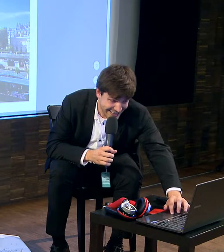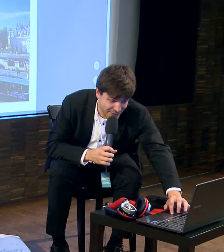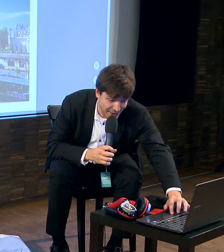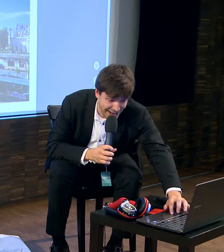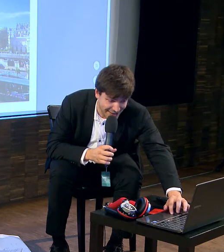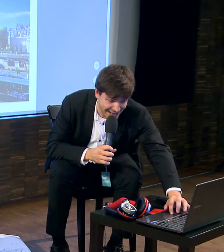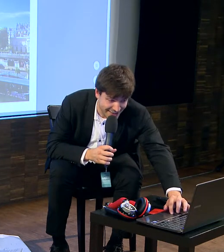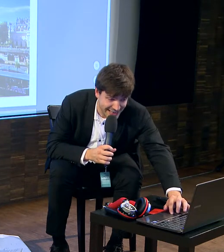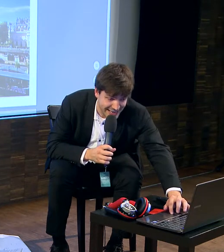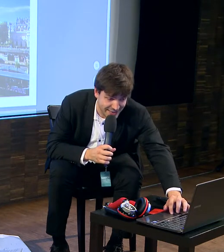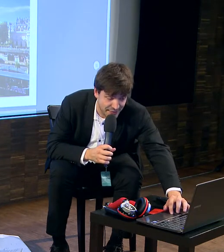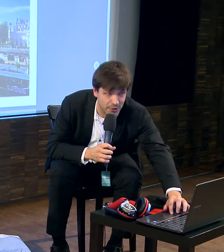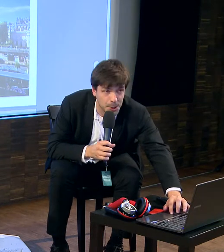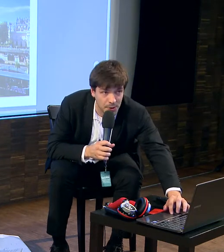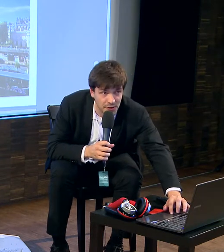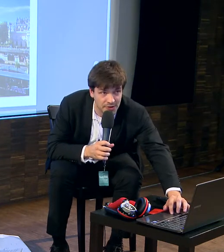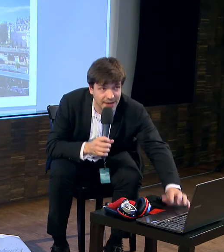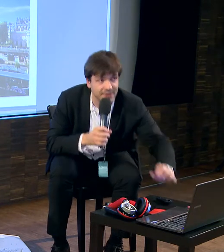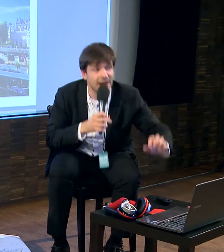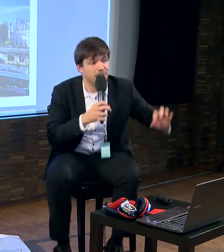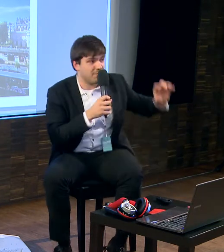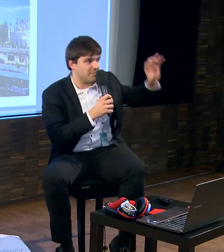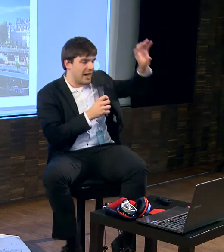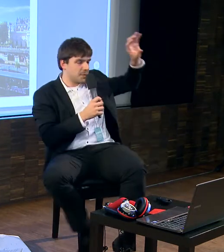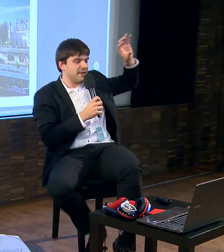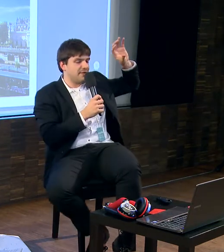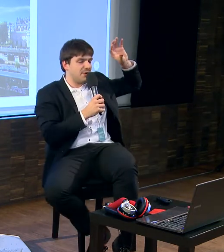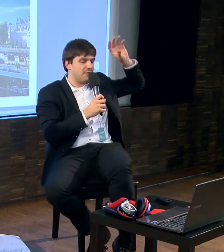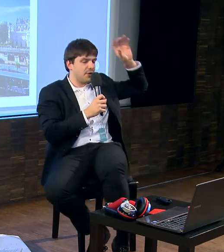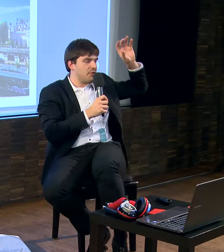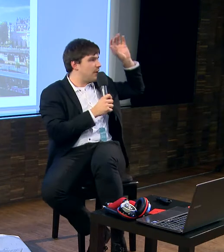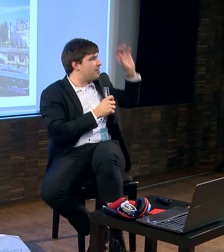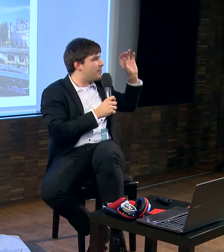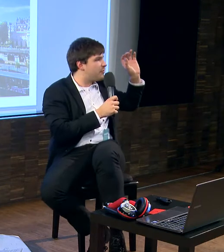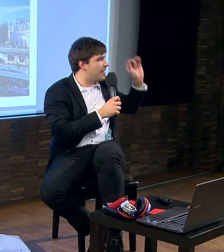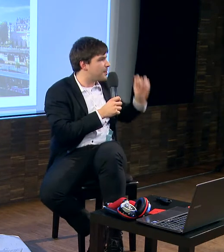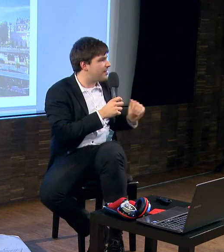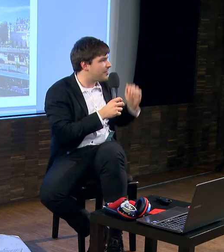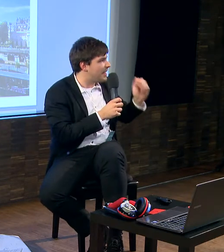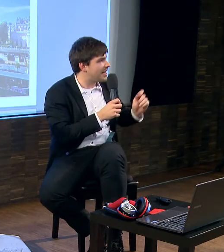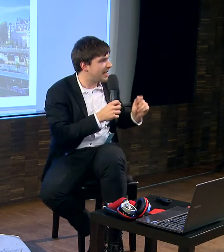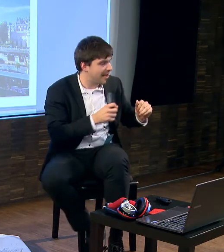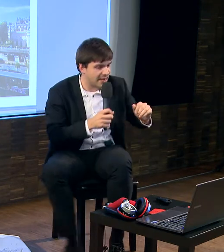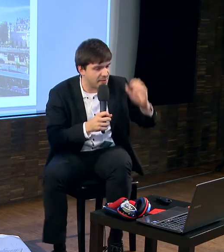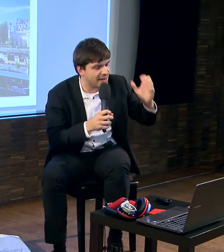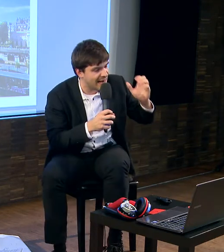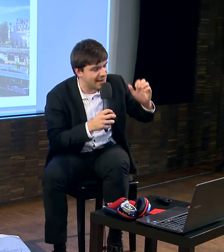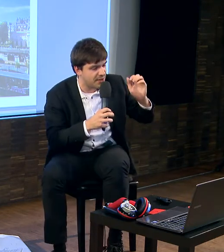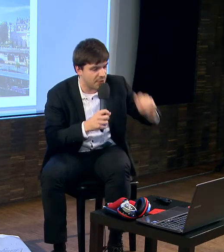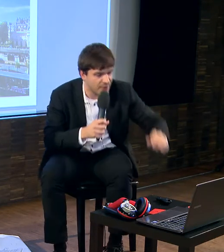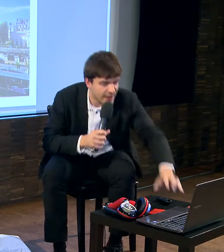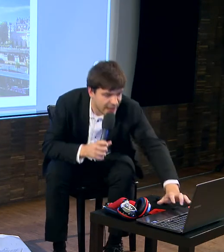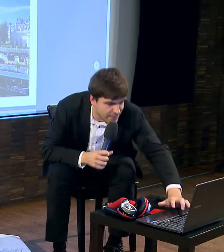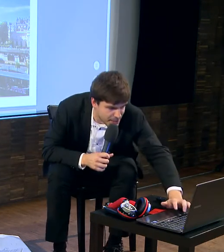yes. So, as you can see, like, it's very short. There's actually a very few written information. It's mainly, like,